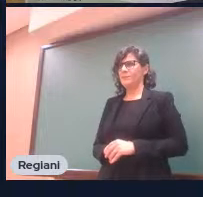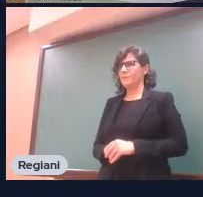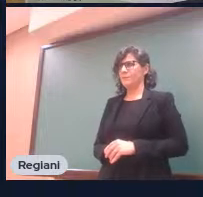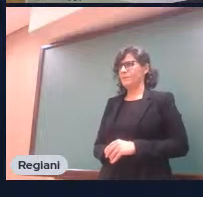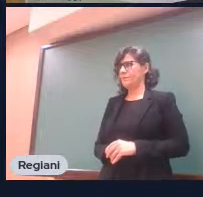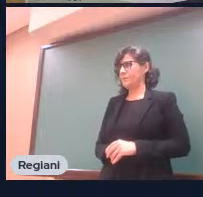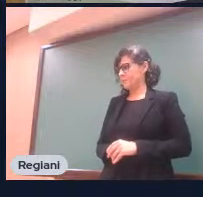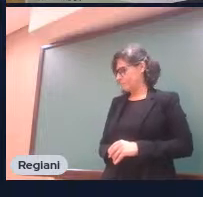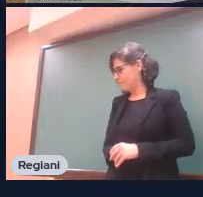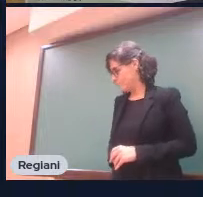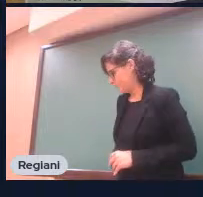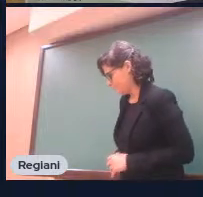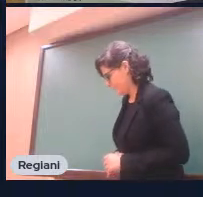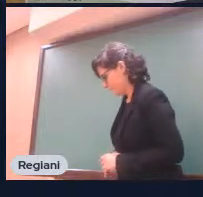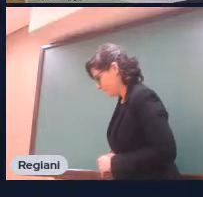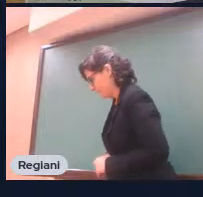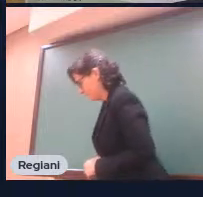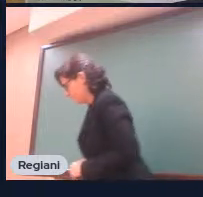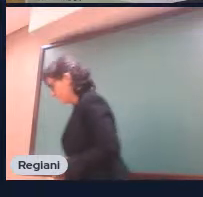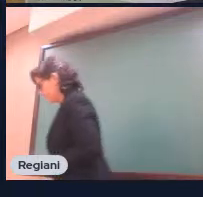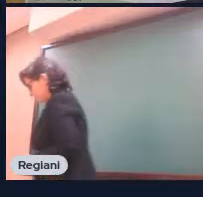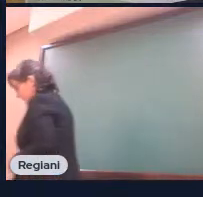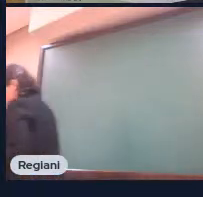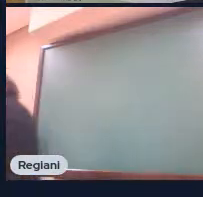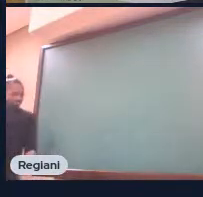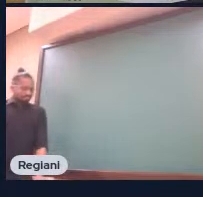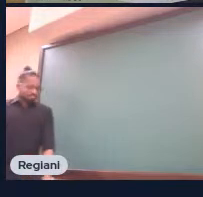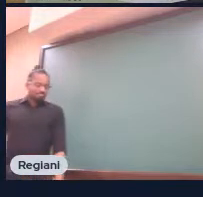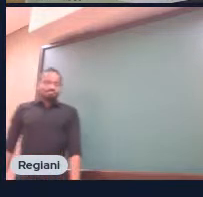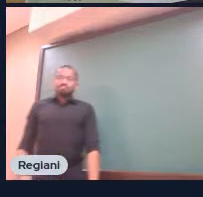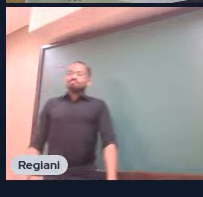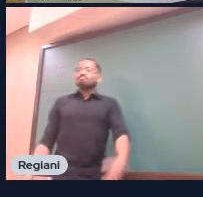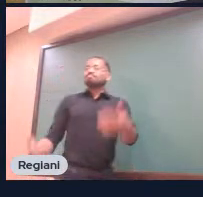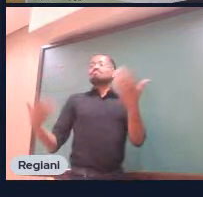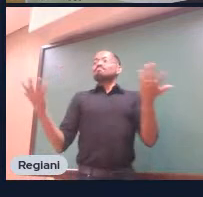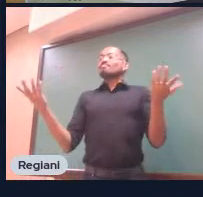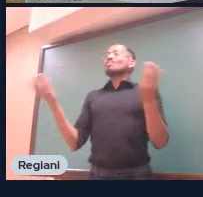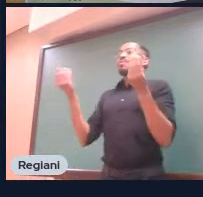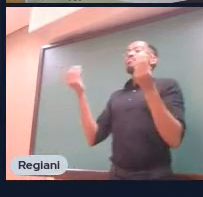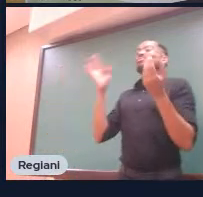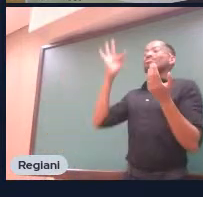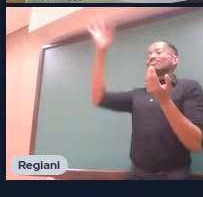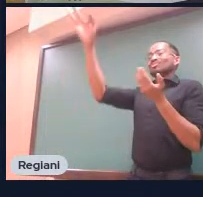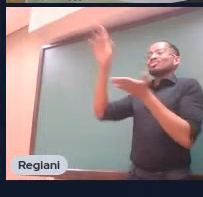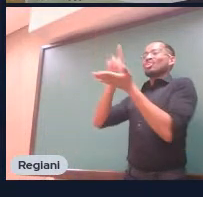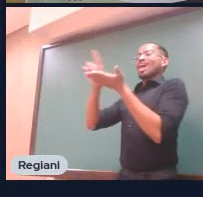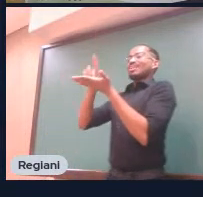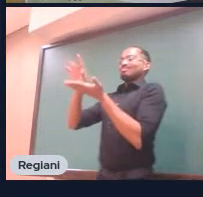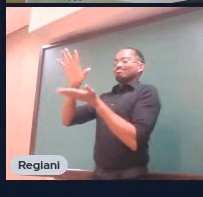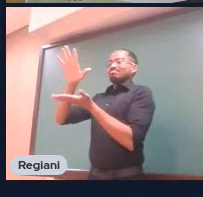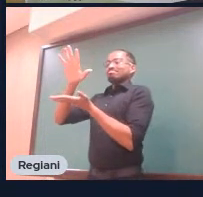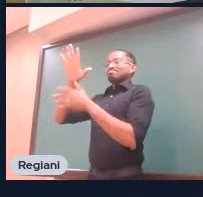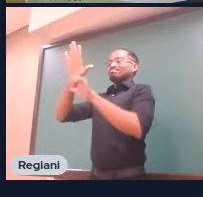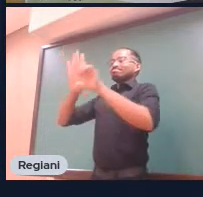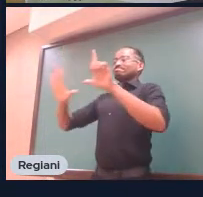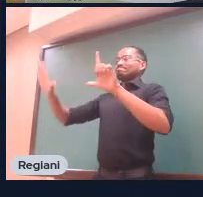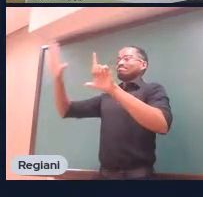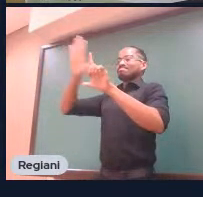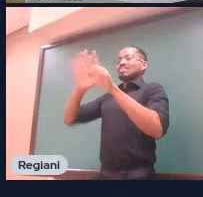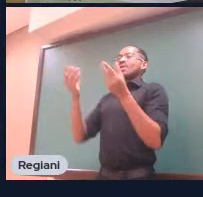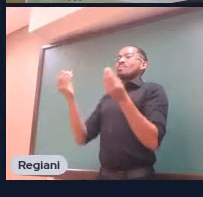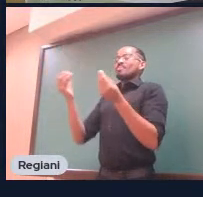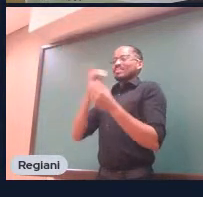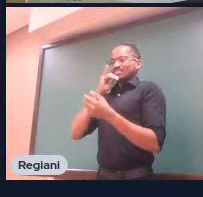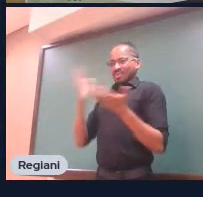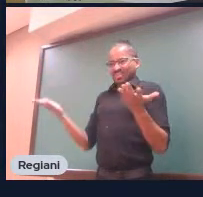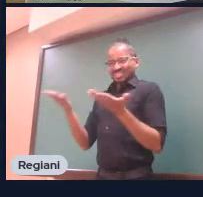Now, how will the dictionary look like? The appearance of the dictionary. Think of a dictionary today, and most of us, given our age in